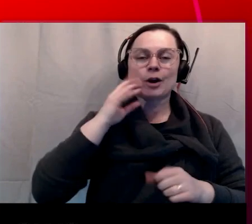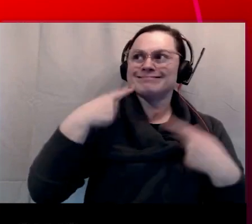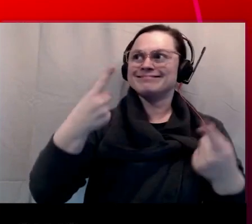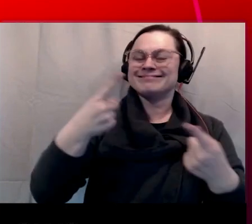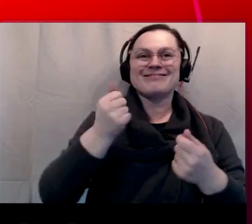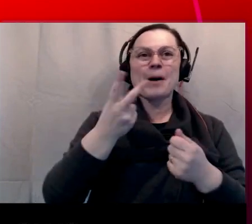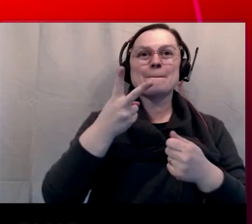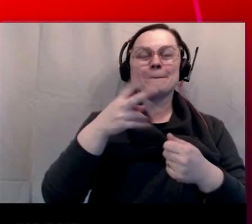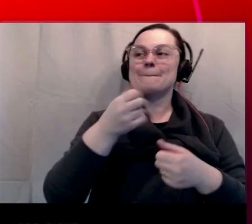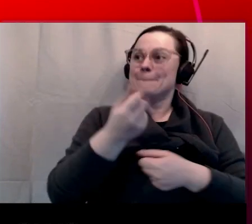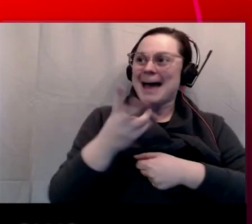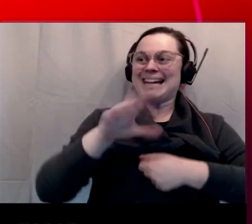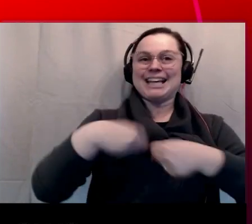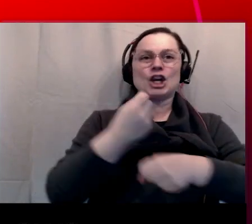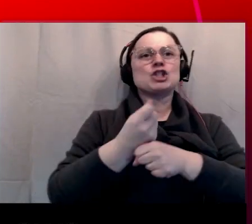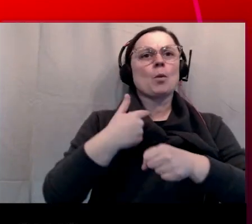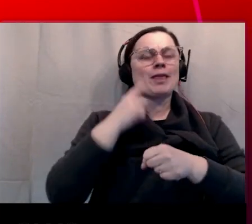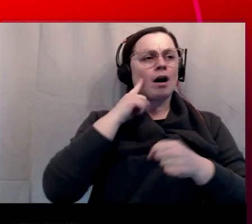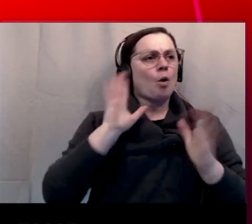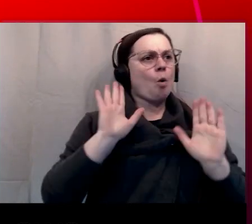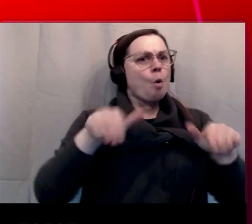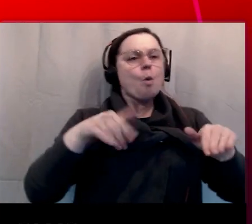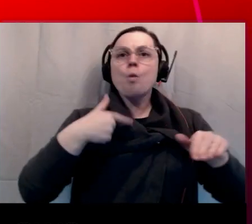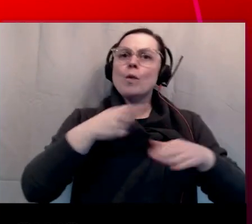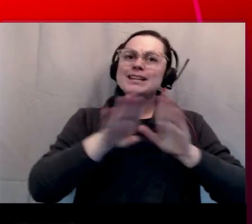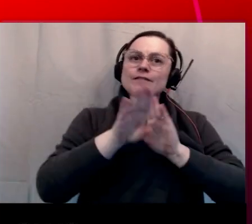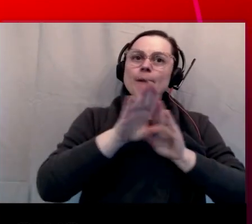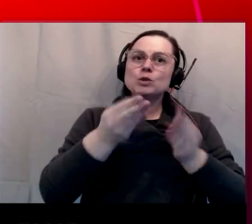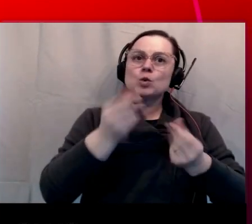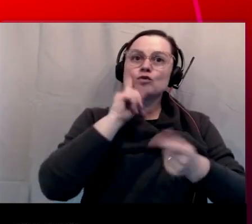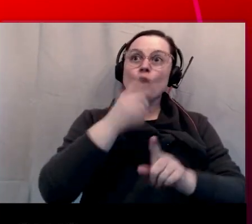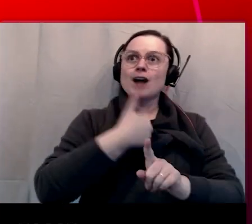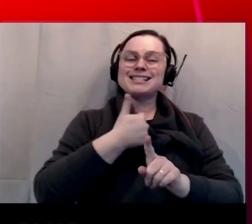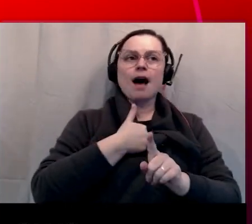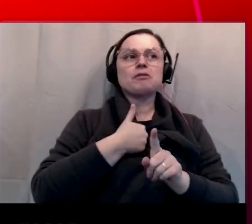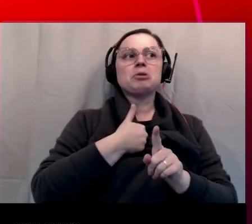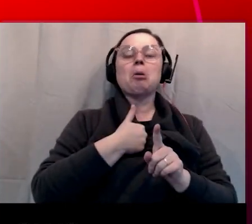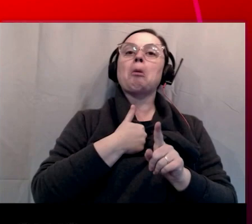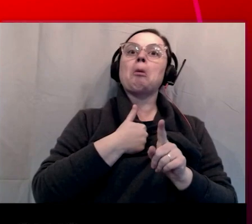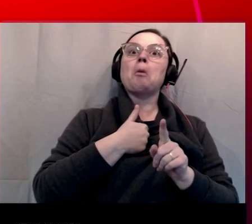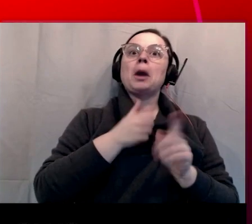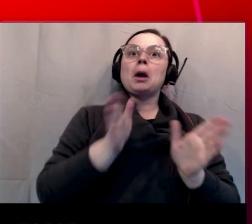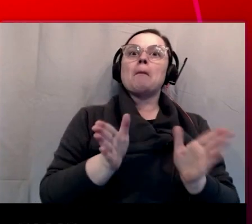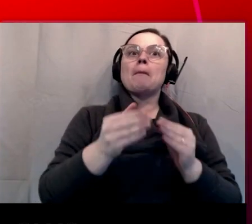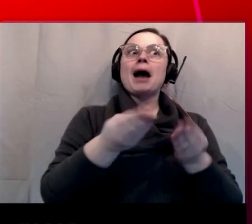it up and offer it as a solution? And that was the birth of CloudFix. Wow.